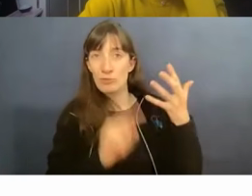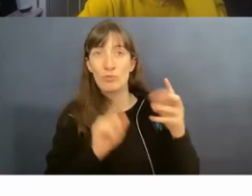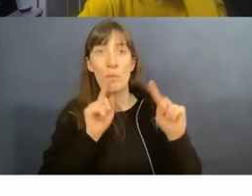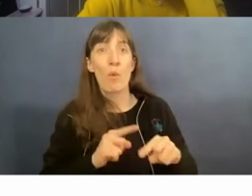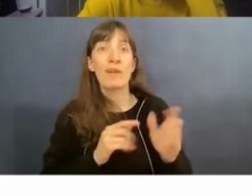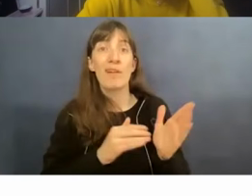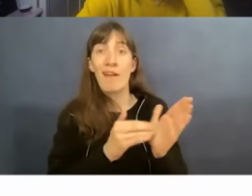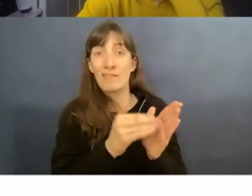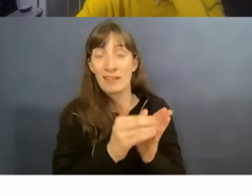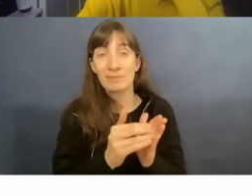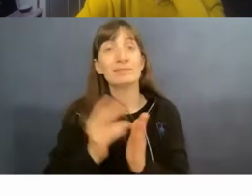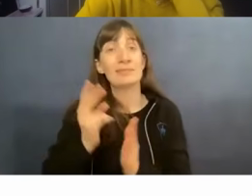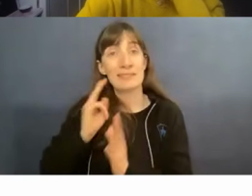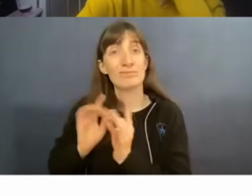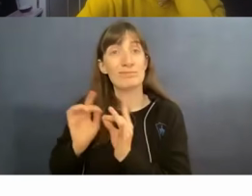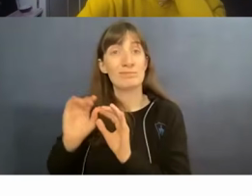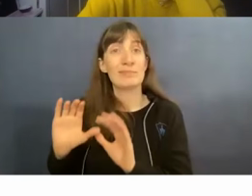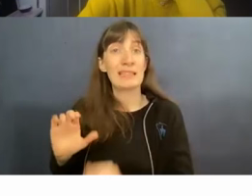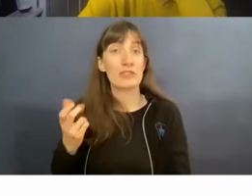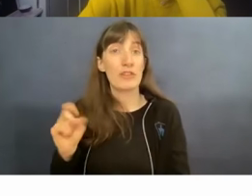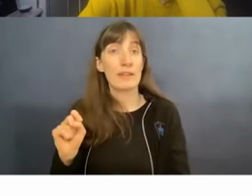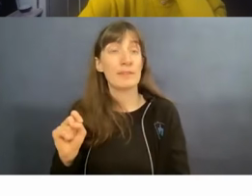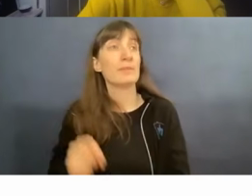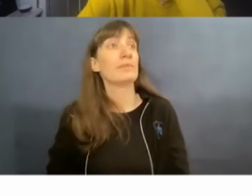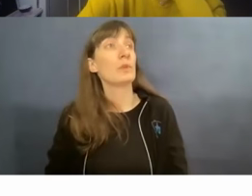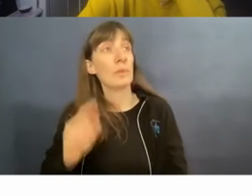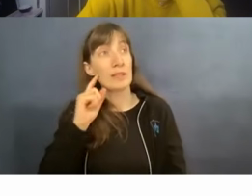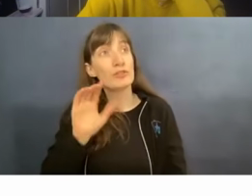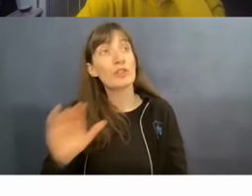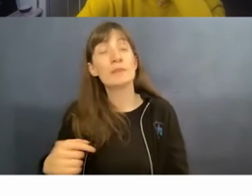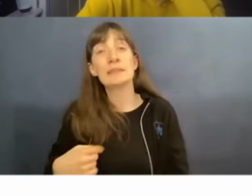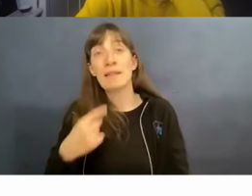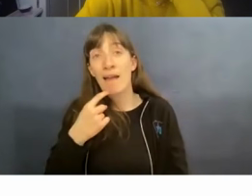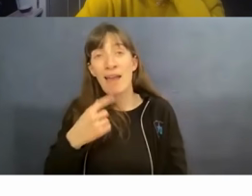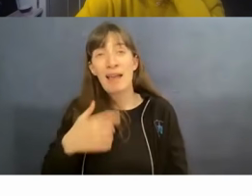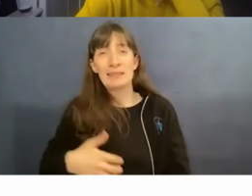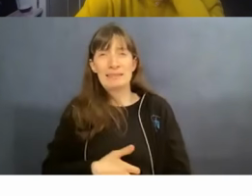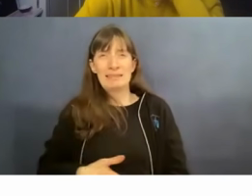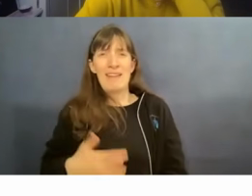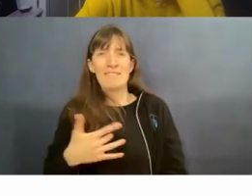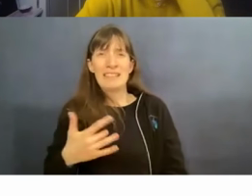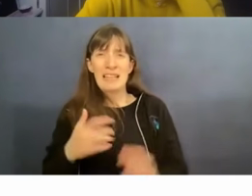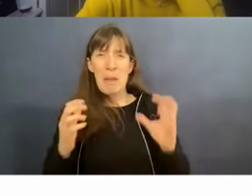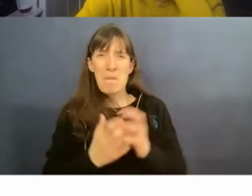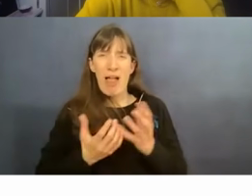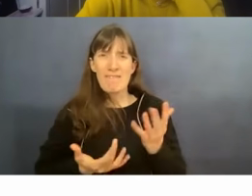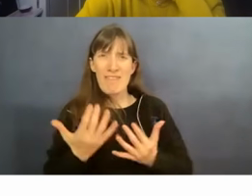saw in the chat a lot too. Of we might hear children say like, my tummy ache feels like a big flaming ball of